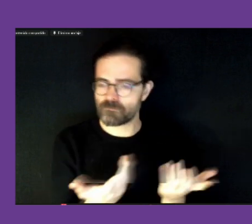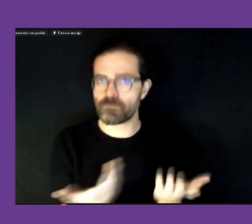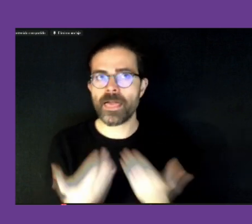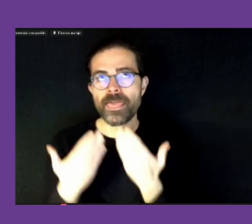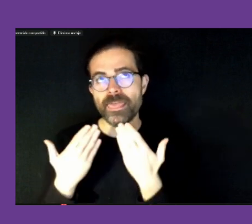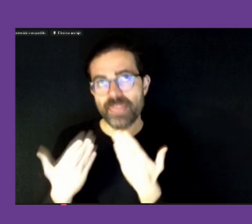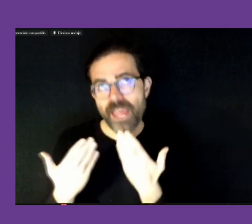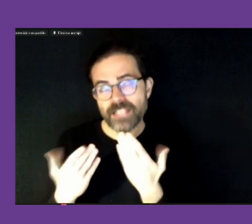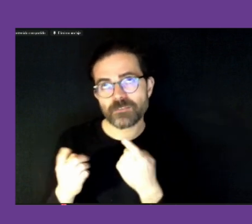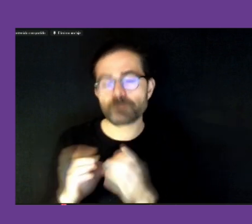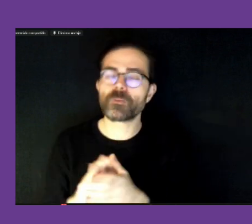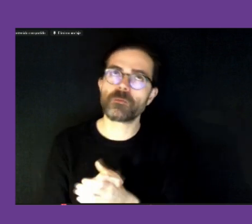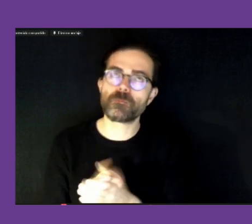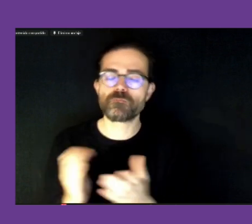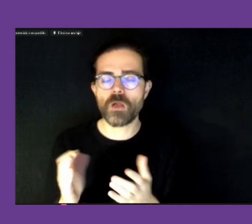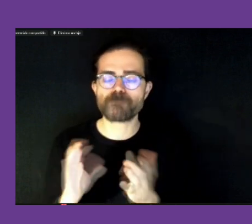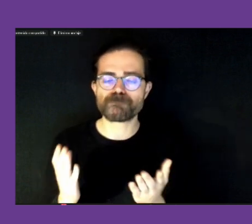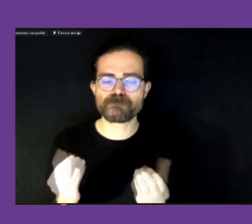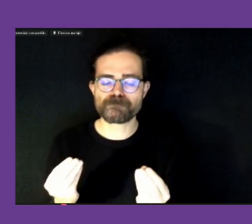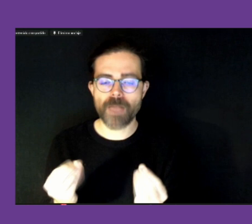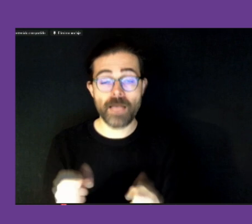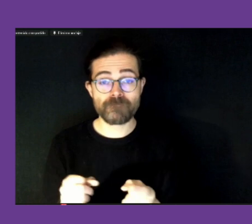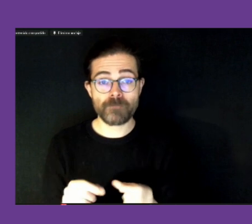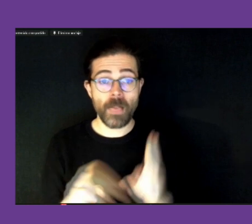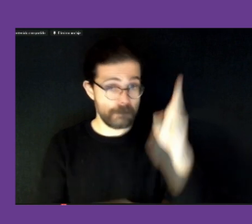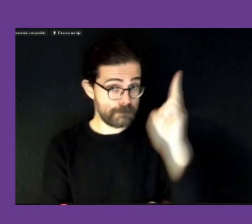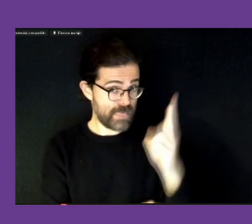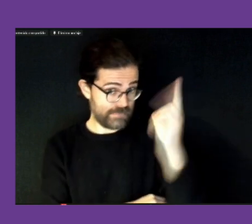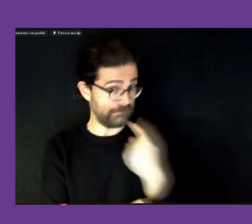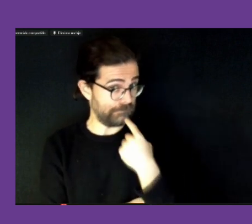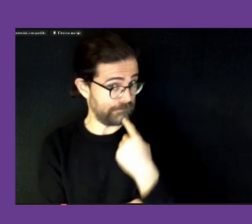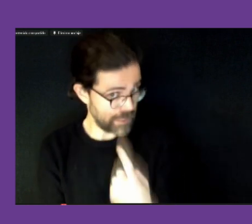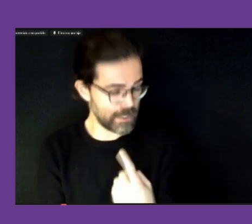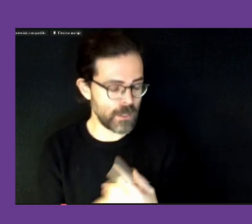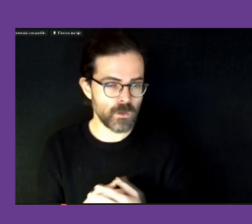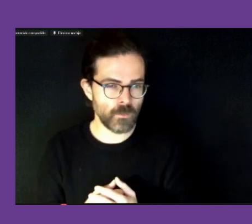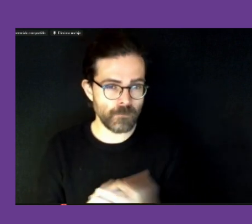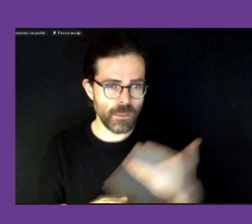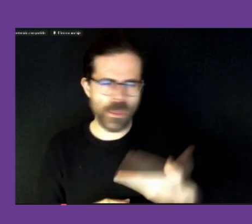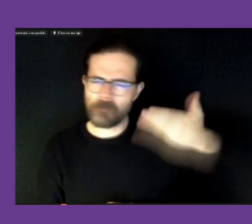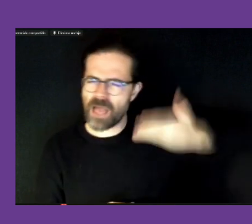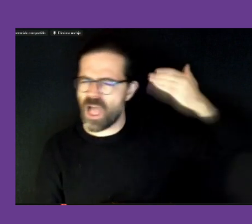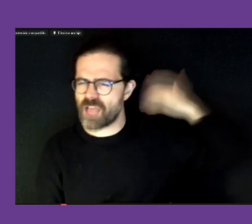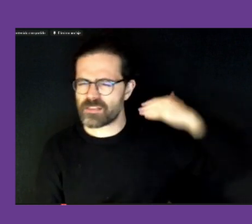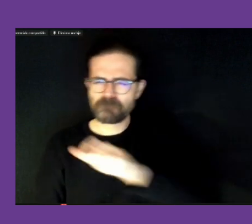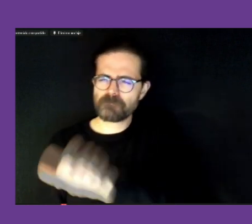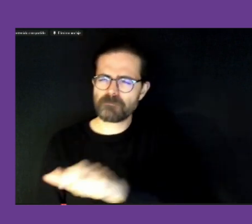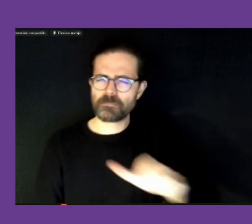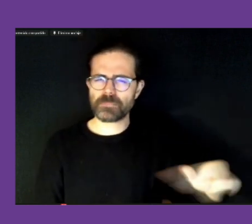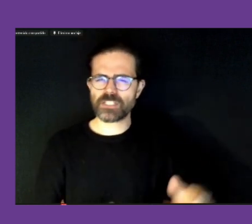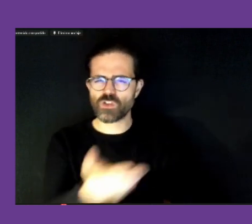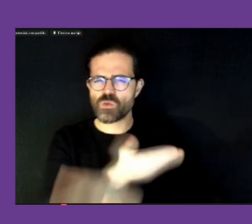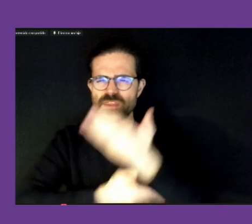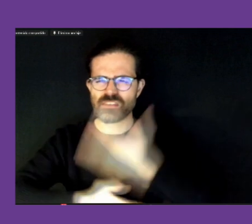it's based on what I just mentioned at the beginning, the principle that in the past persons with disabilities were always thought